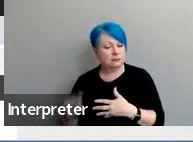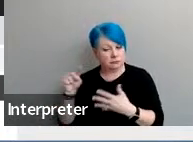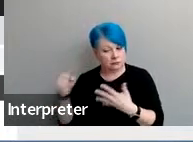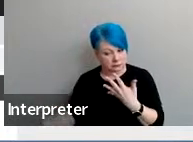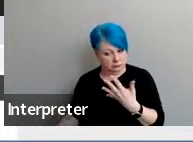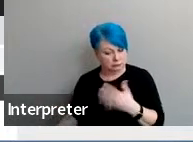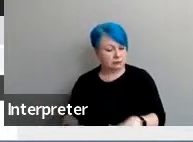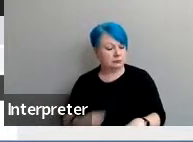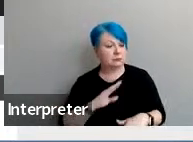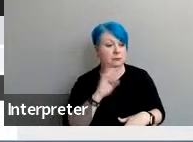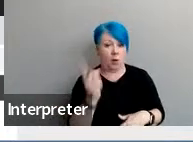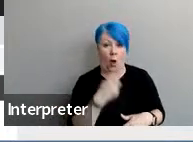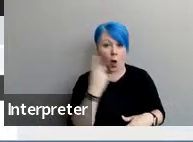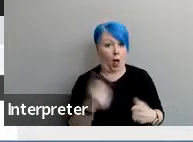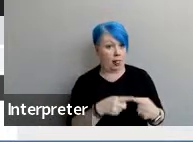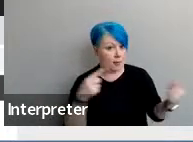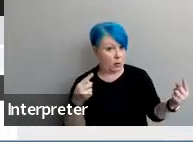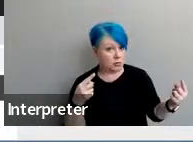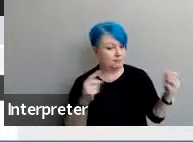Aye. All